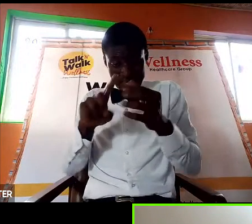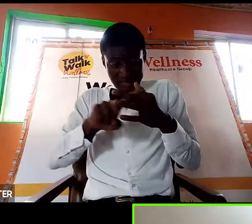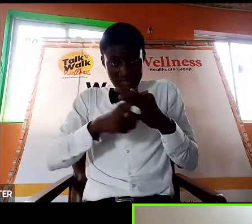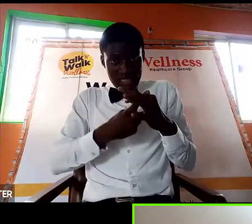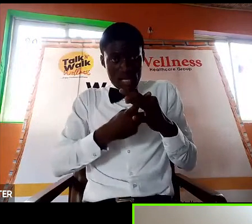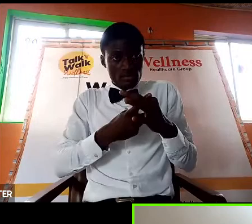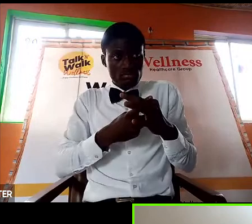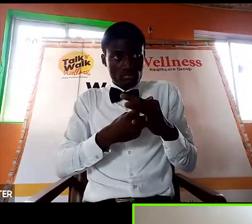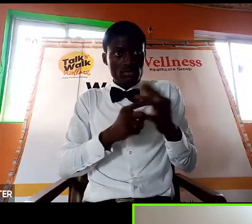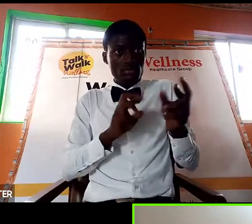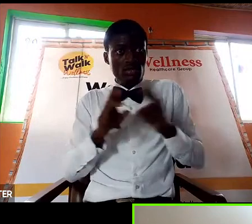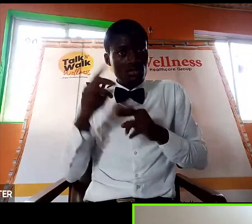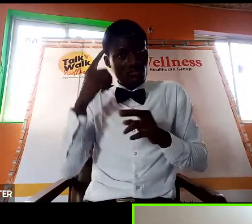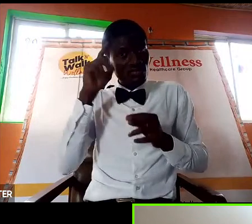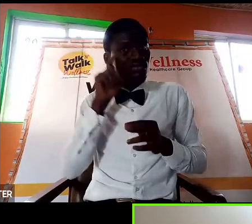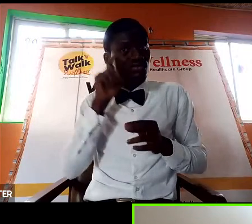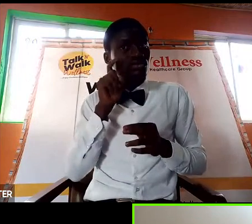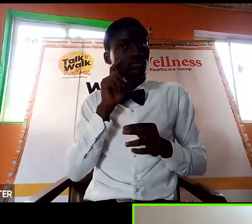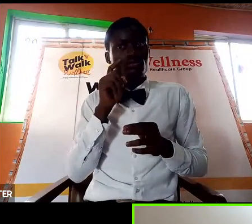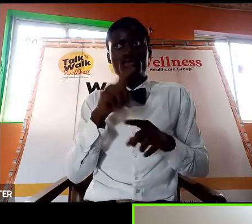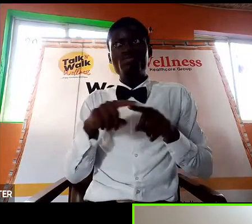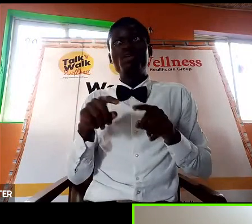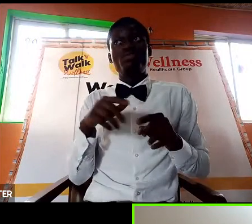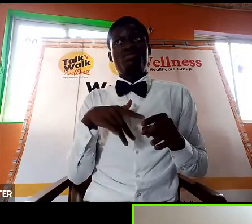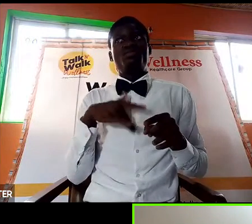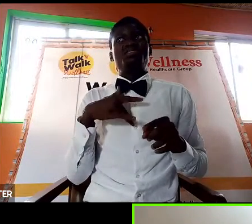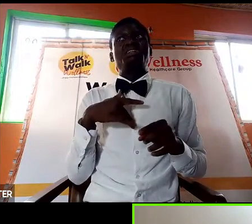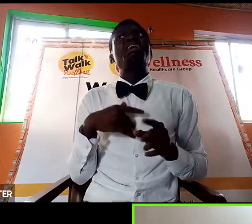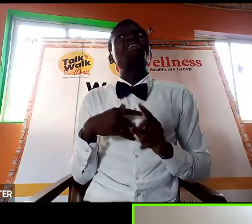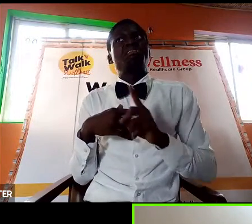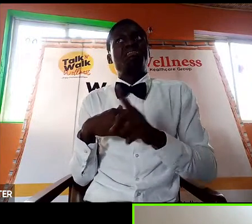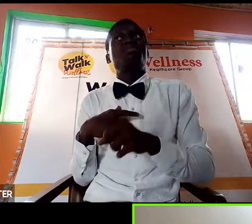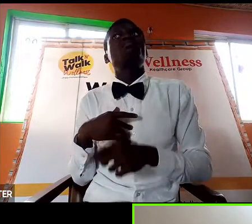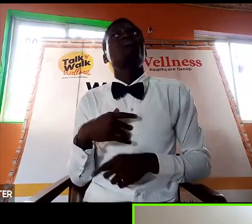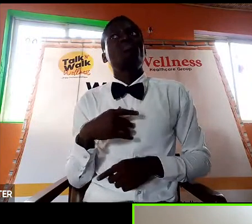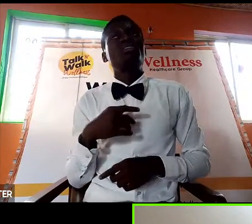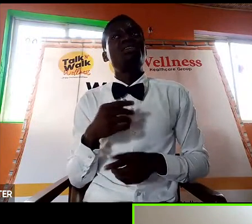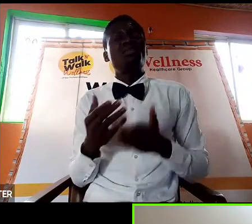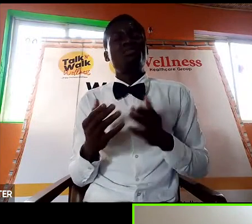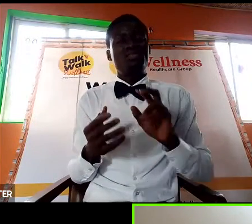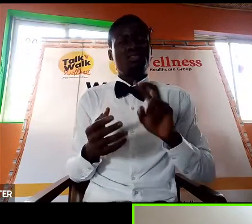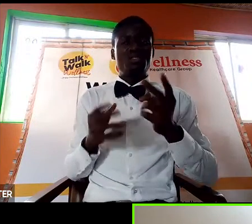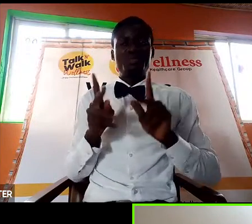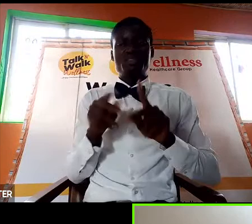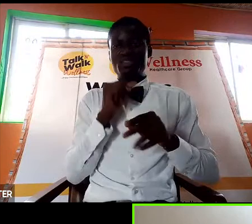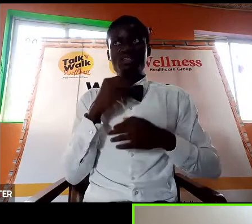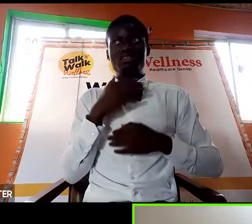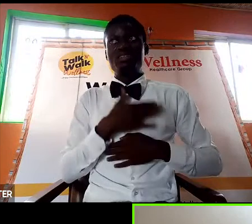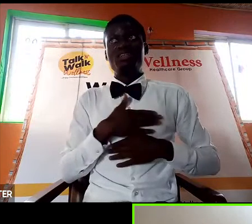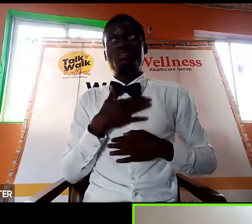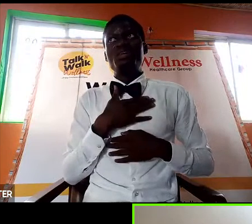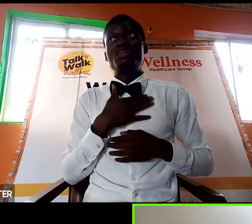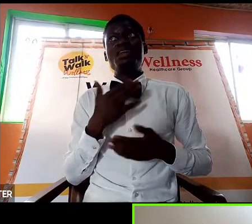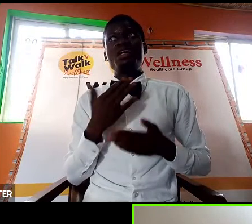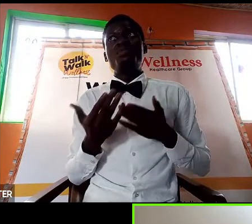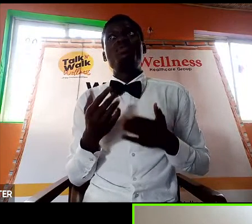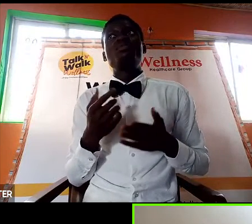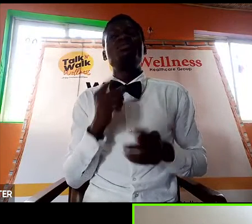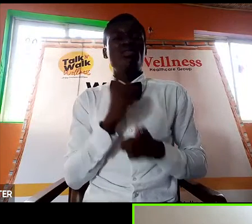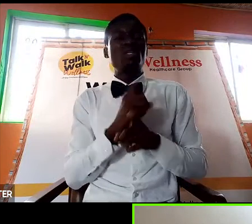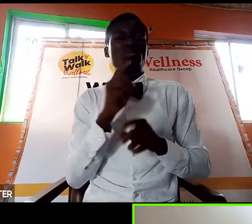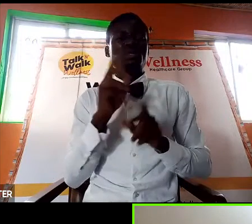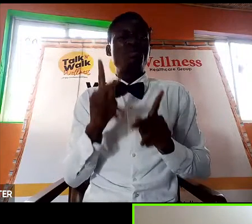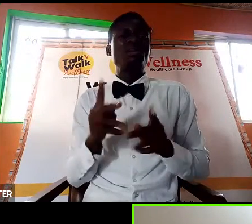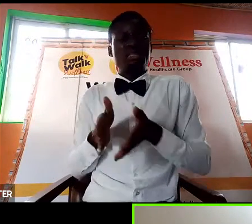like a beggar. Like, or maybe the other party is not even enjoying it. You know, it's the only person that is only one person that is always asking the person. It might even